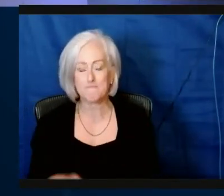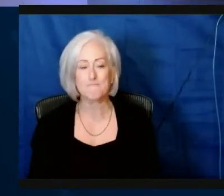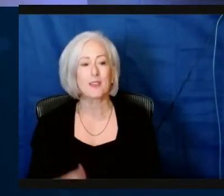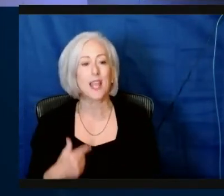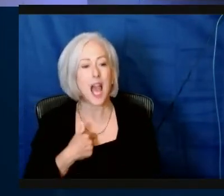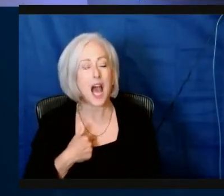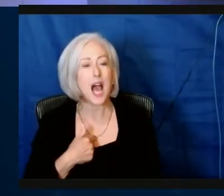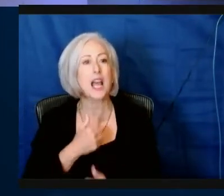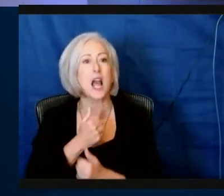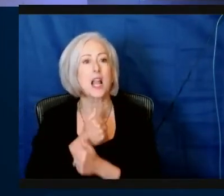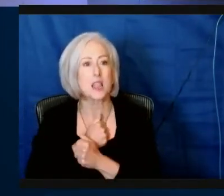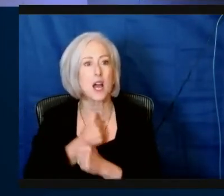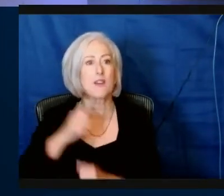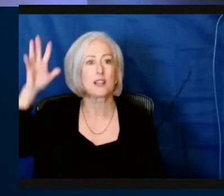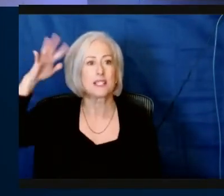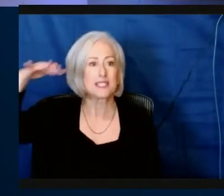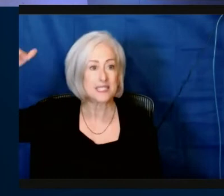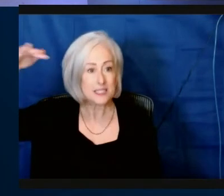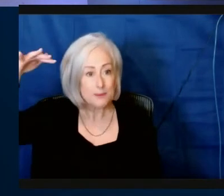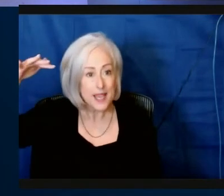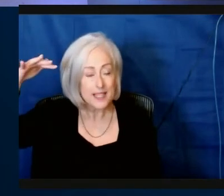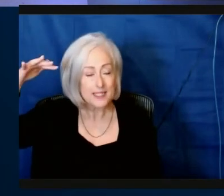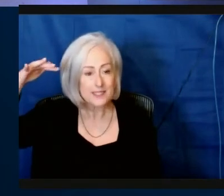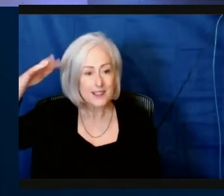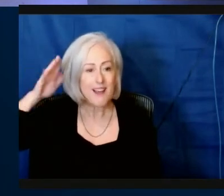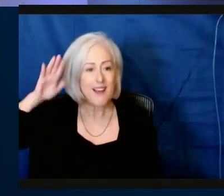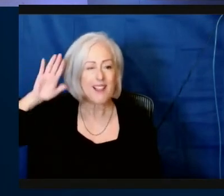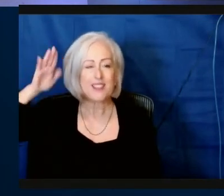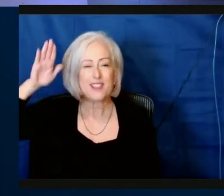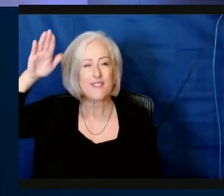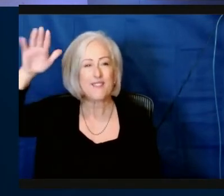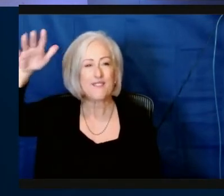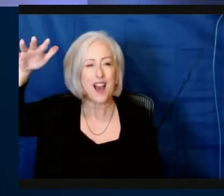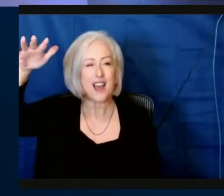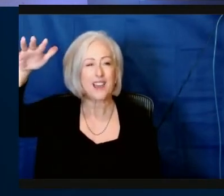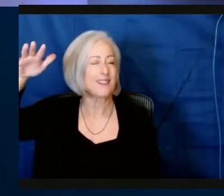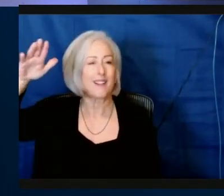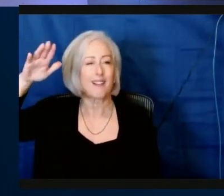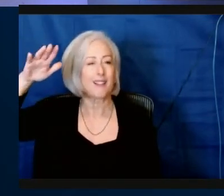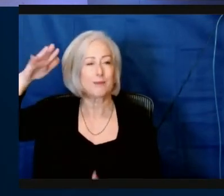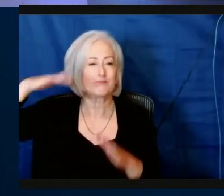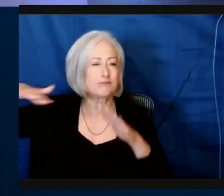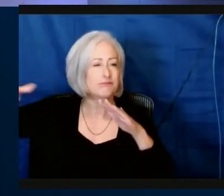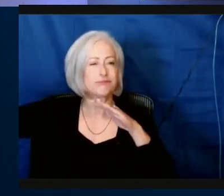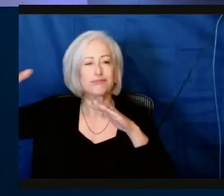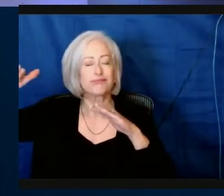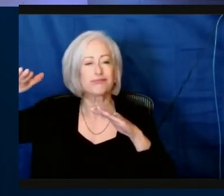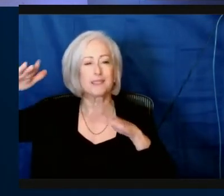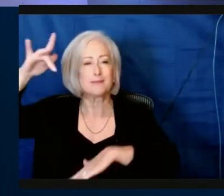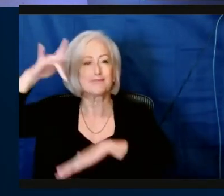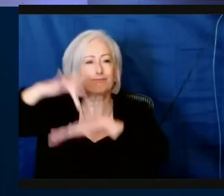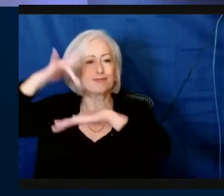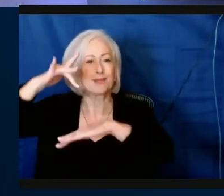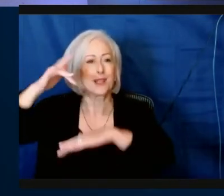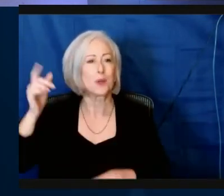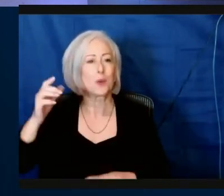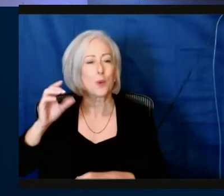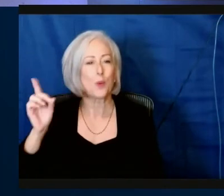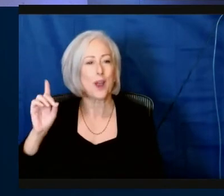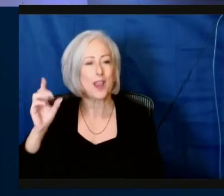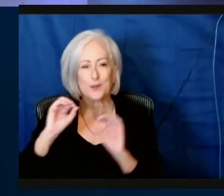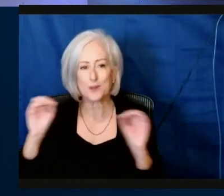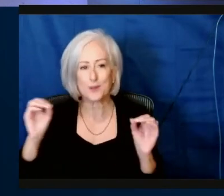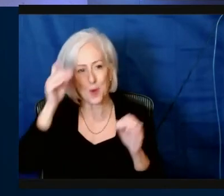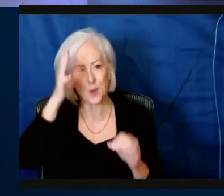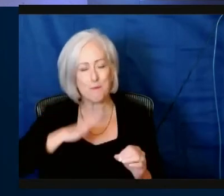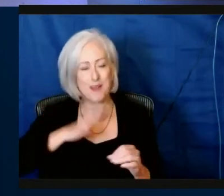final frontier. These have been the voyages of the Morning Medical Update, going where no man has gone before, or no person has gone before. So thanks for being a part